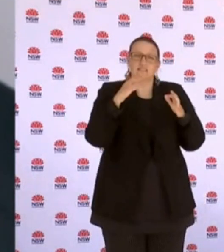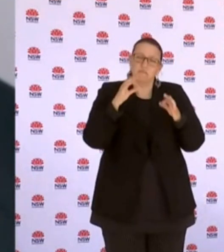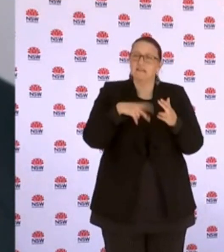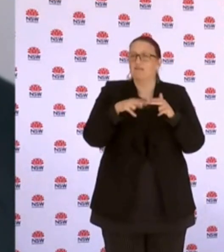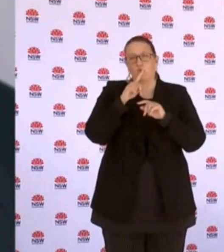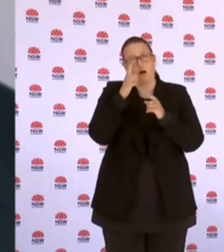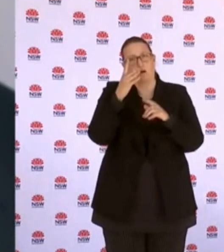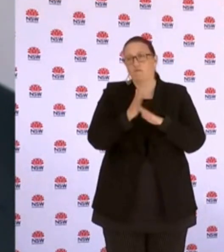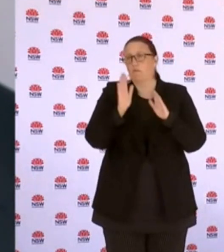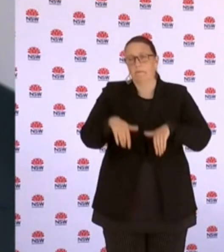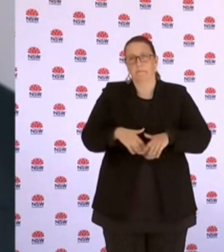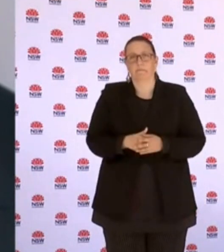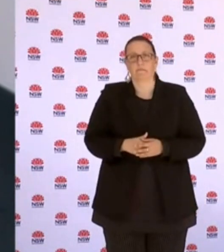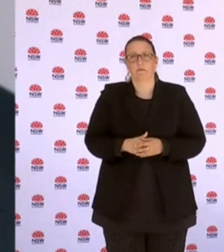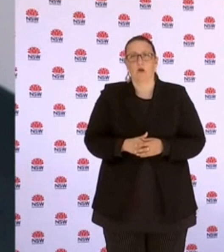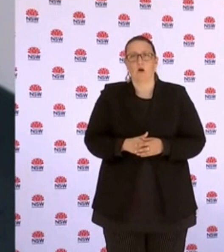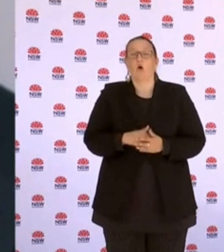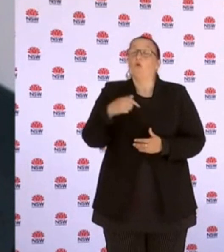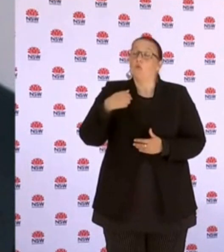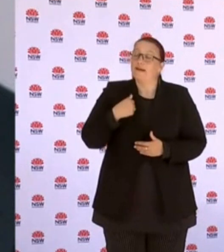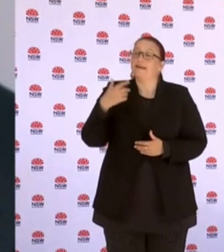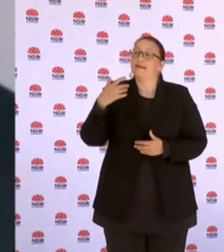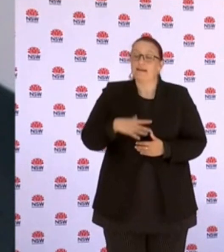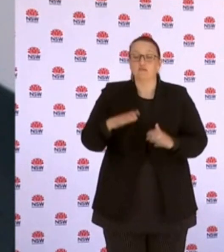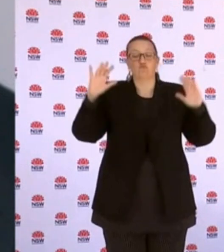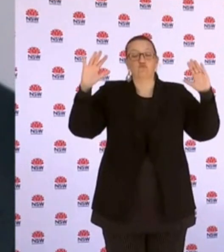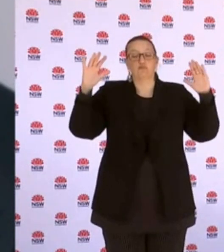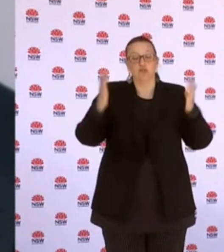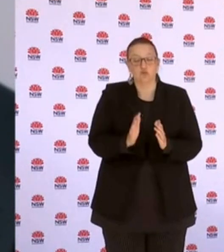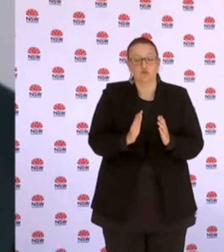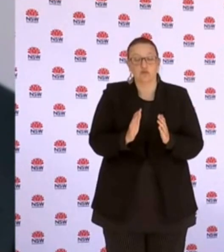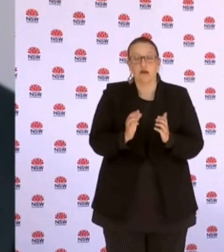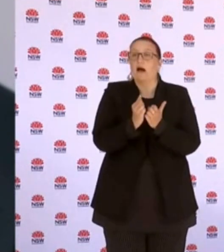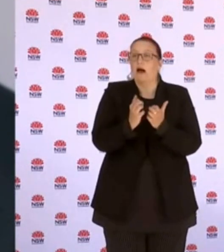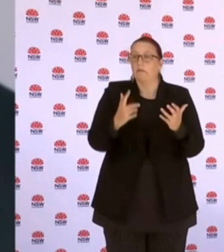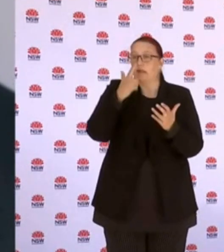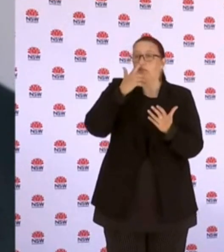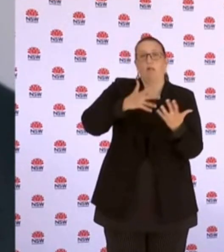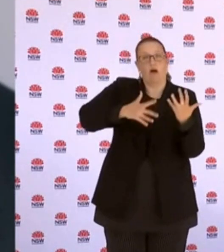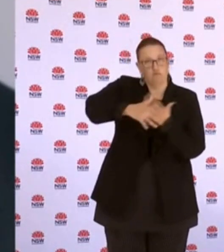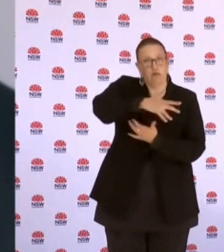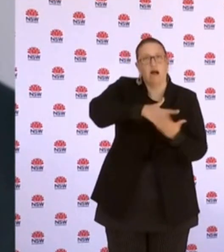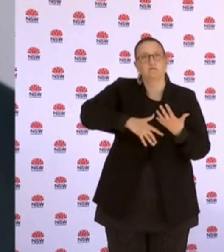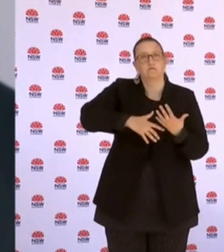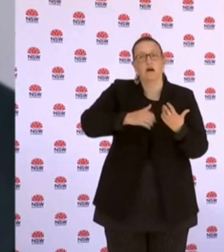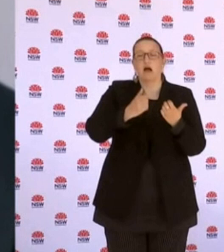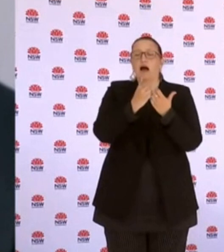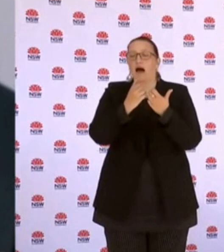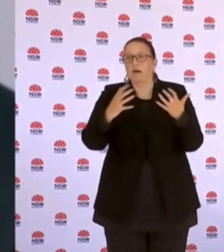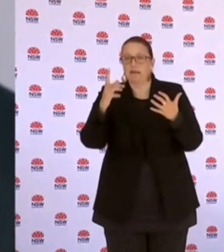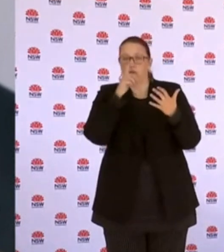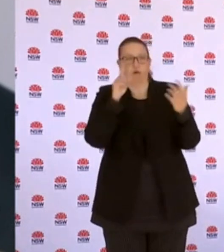and minimise any time in infectious in the community. And our review of the cases that occurred in the last 24